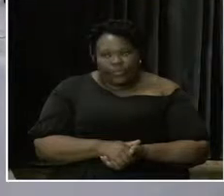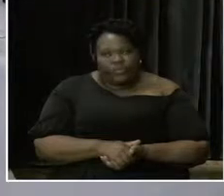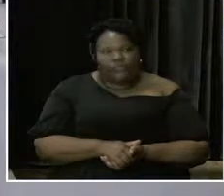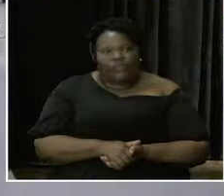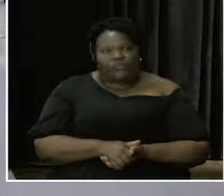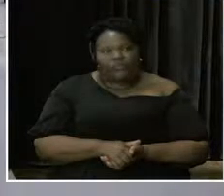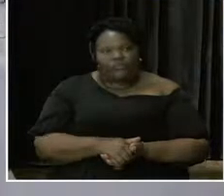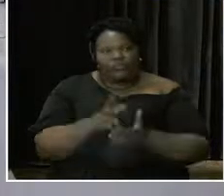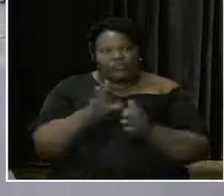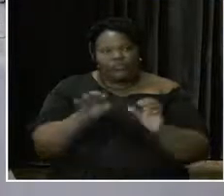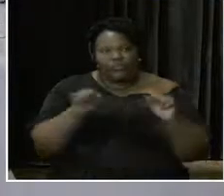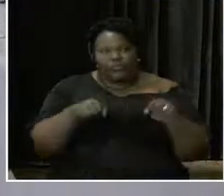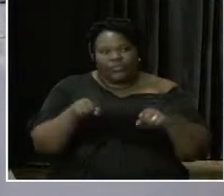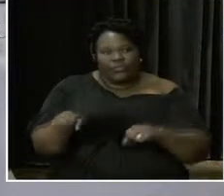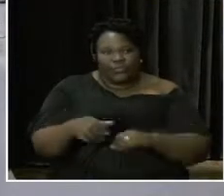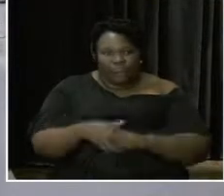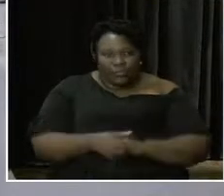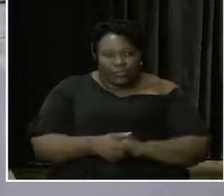Recommendation agreed?